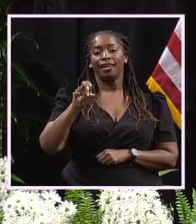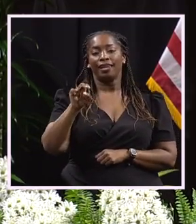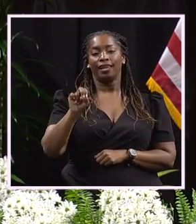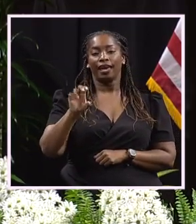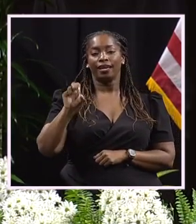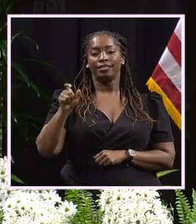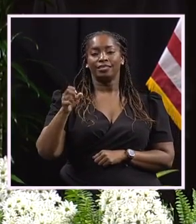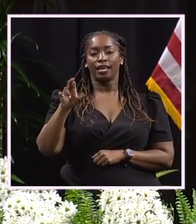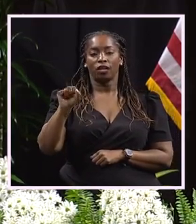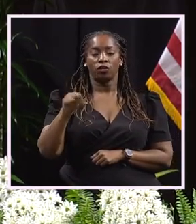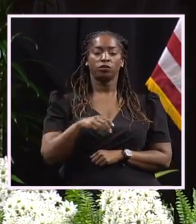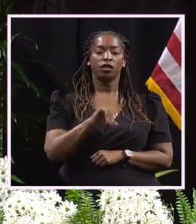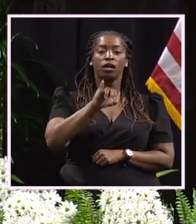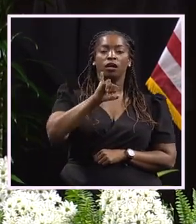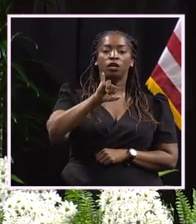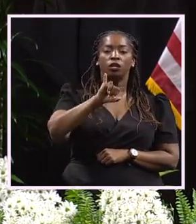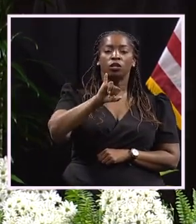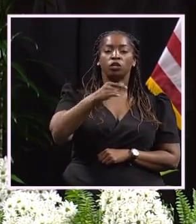George Hamilton Bungie.